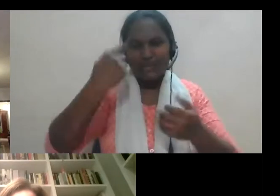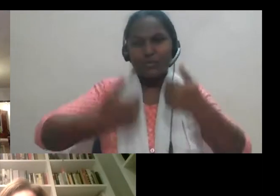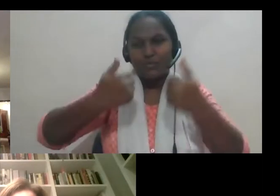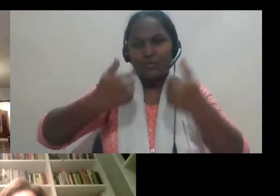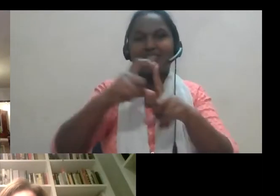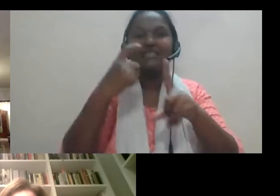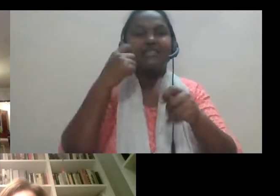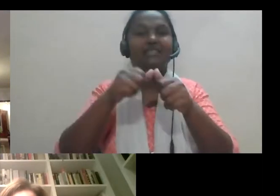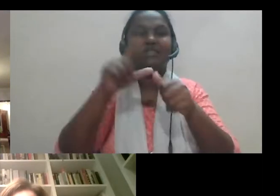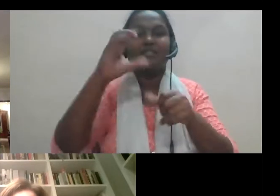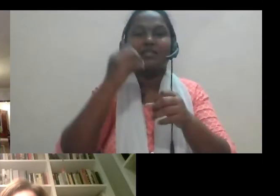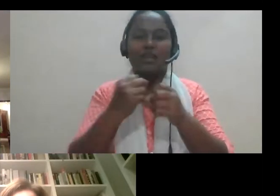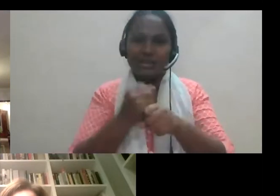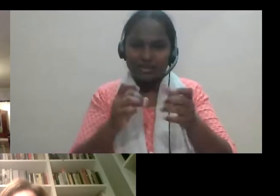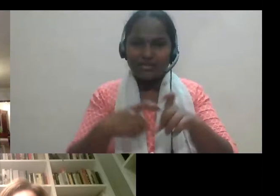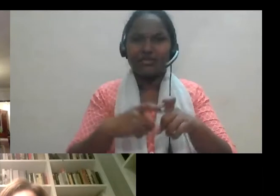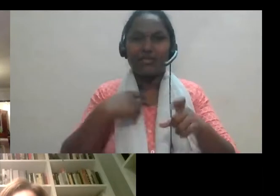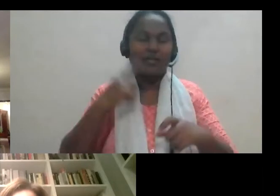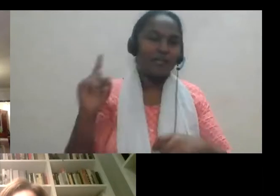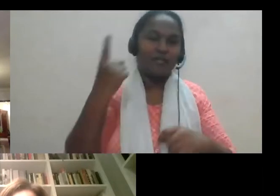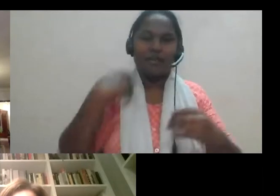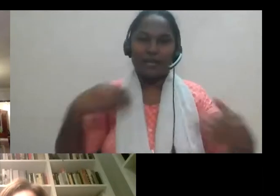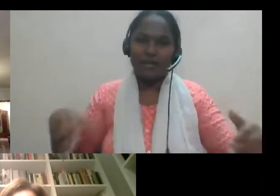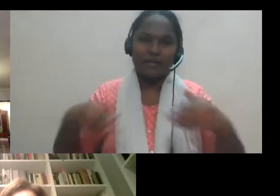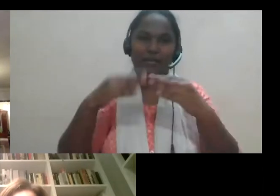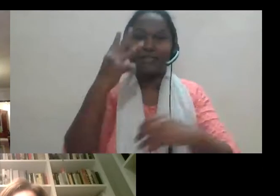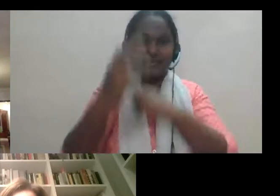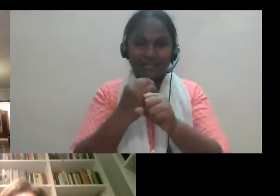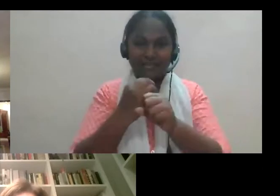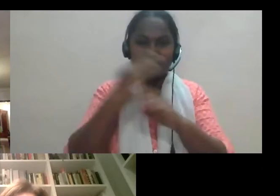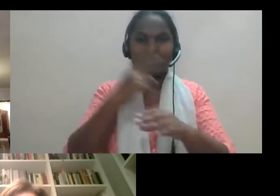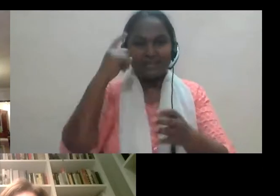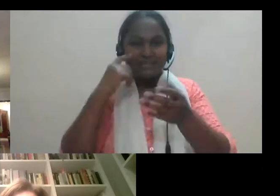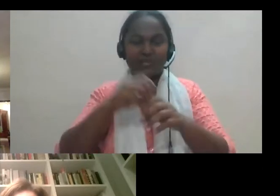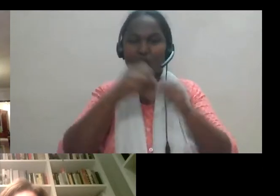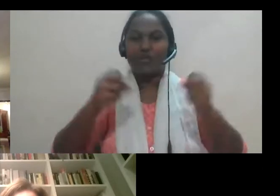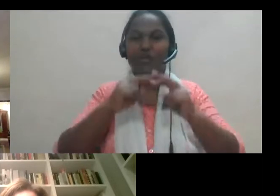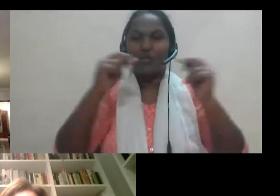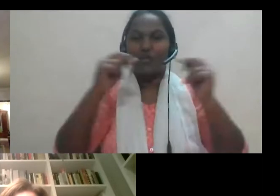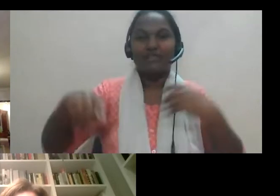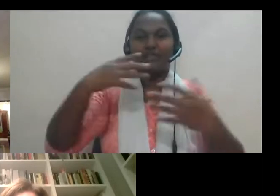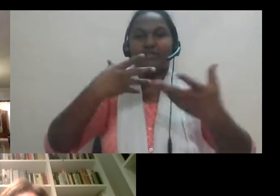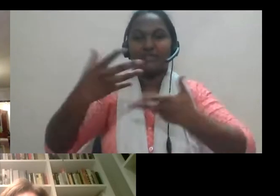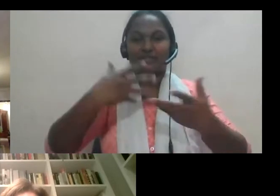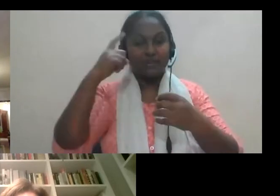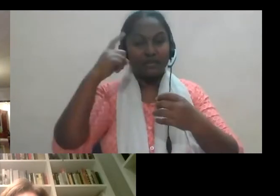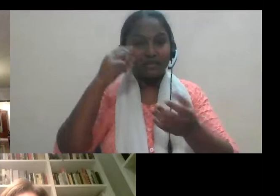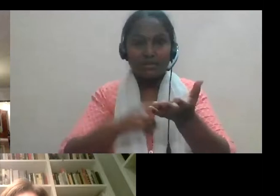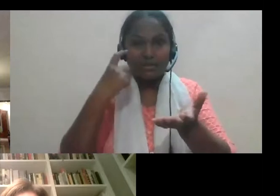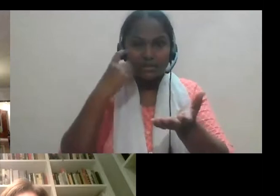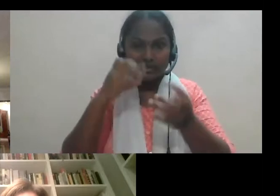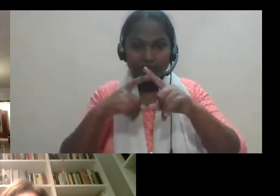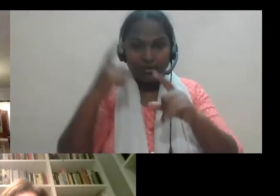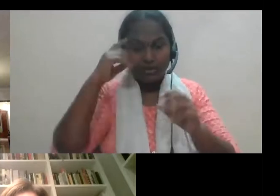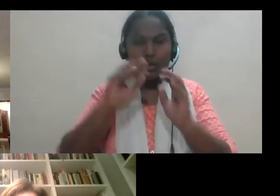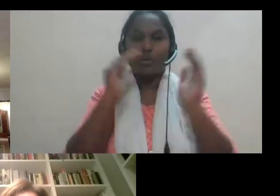dialogue. I first met Victoria 3 years ago at the CIMAM conference in Stockholm. CIMAM, as many of you know, is a